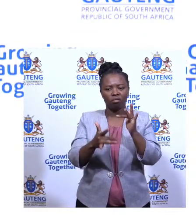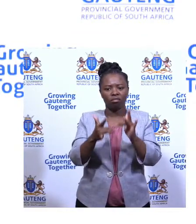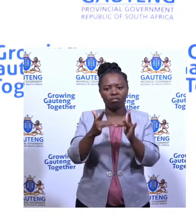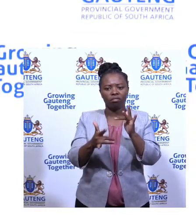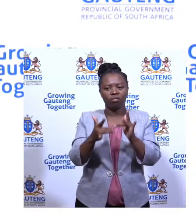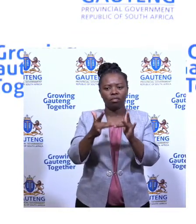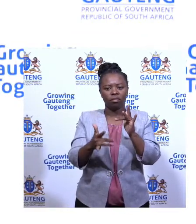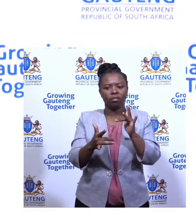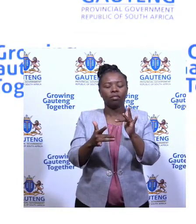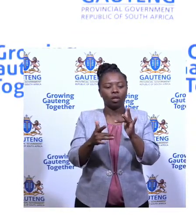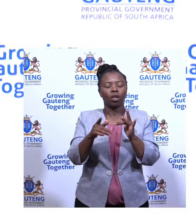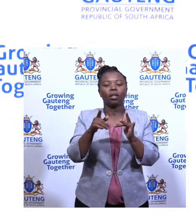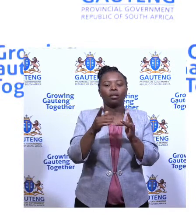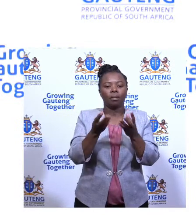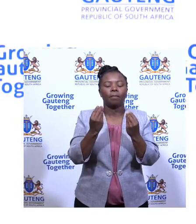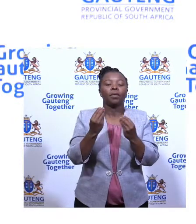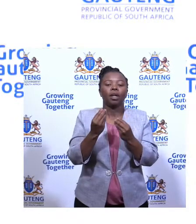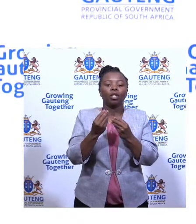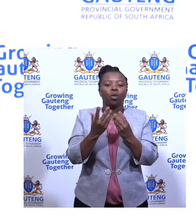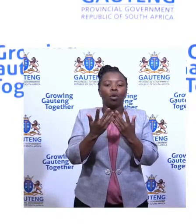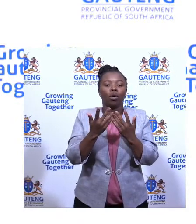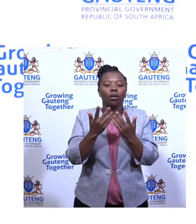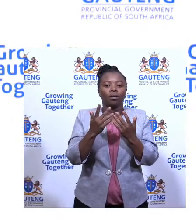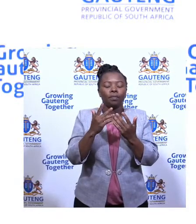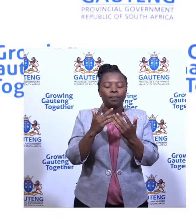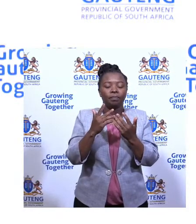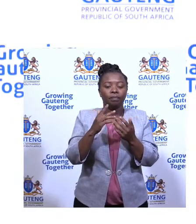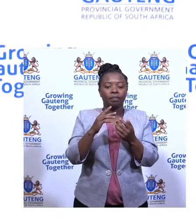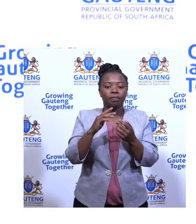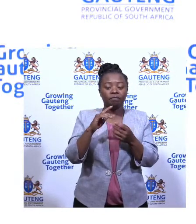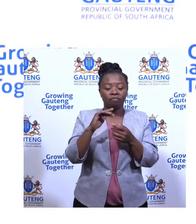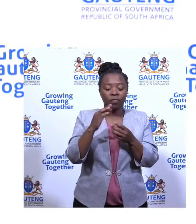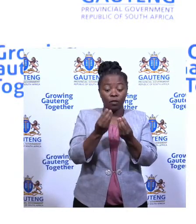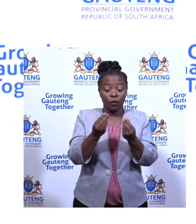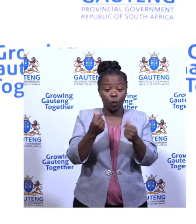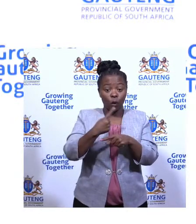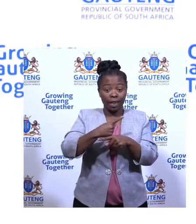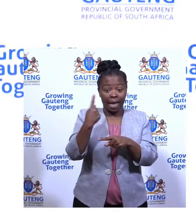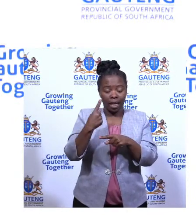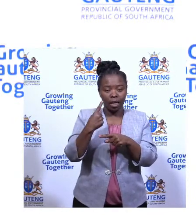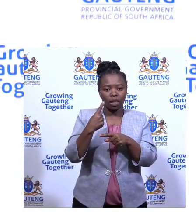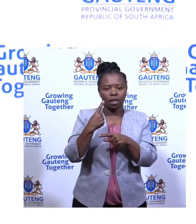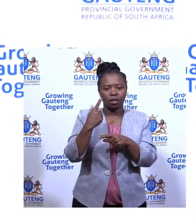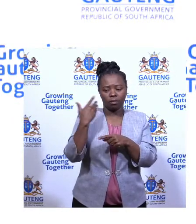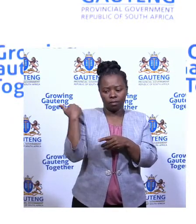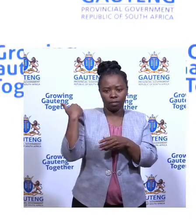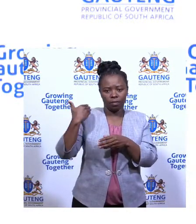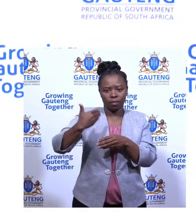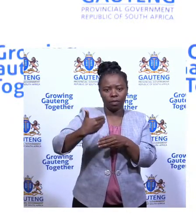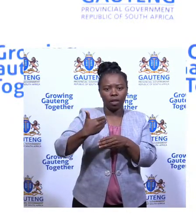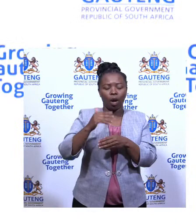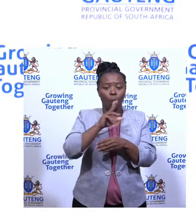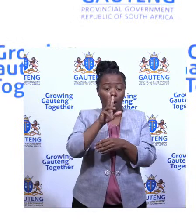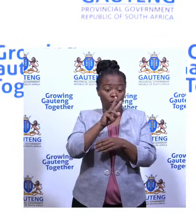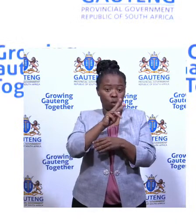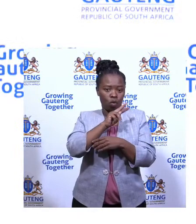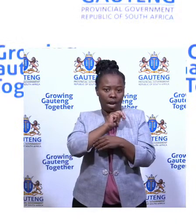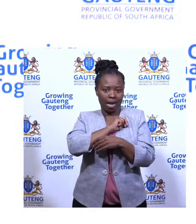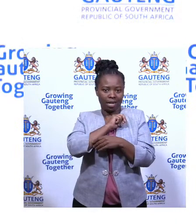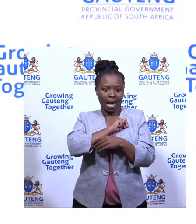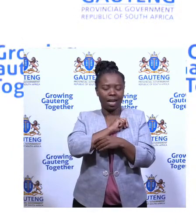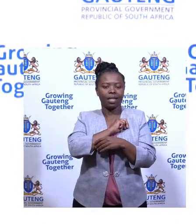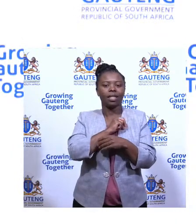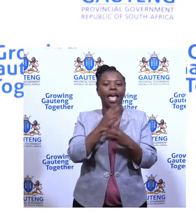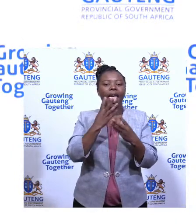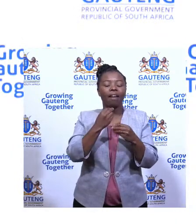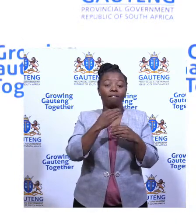So the only difference is that over the last few days, in terms of daily cases KZN has got more daily